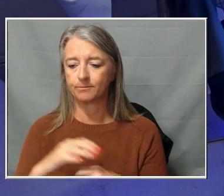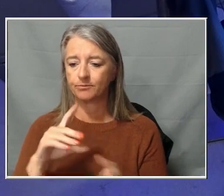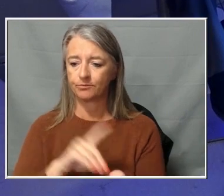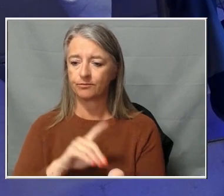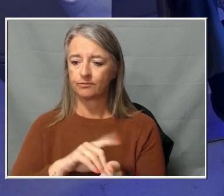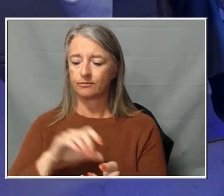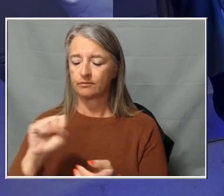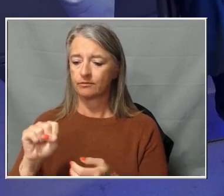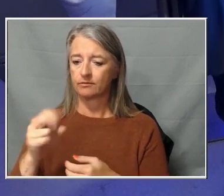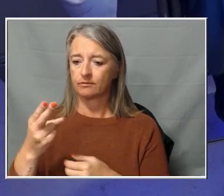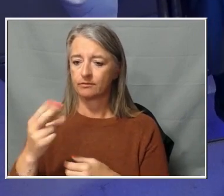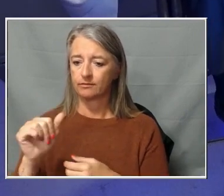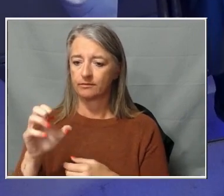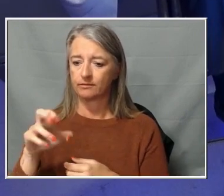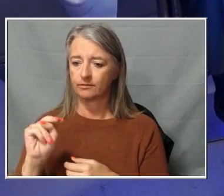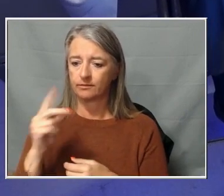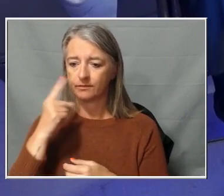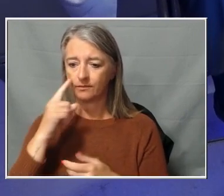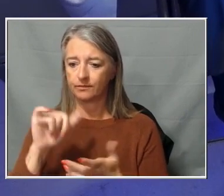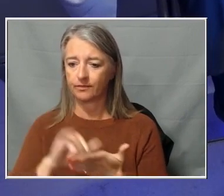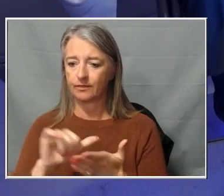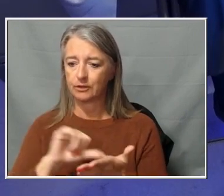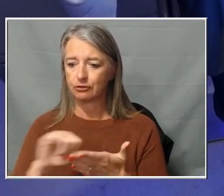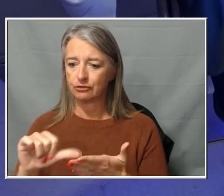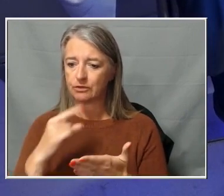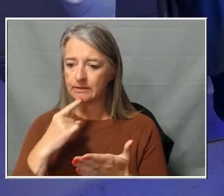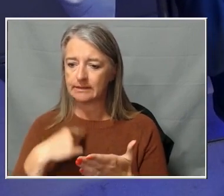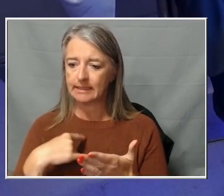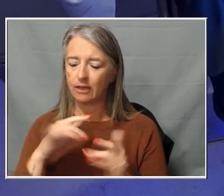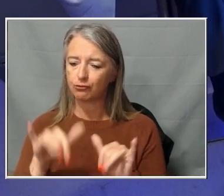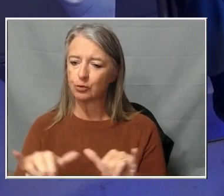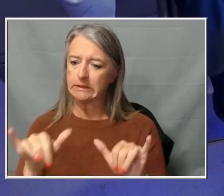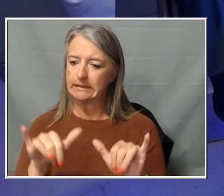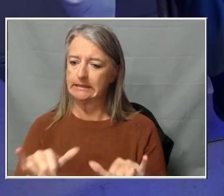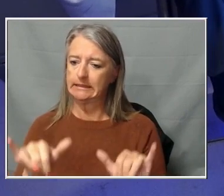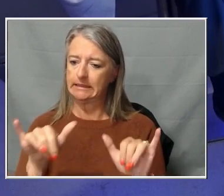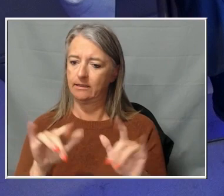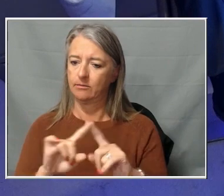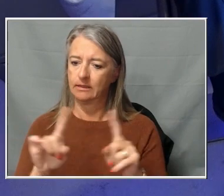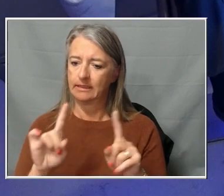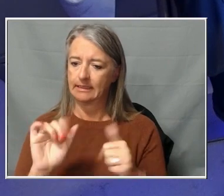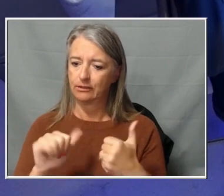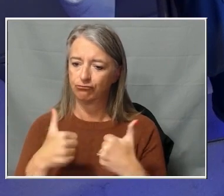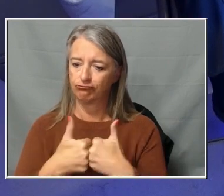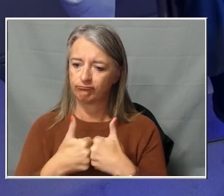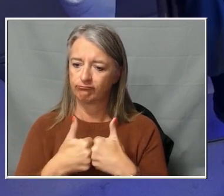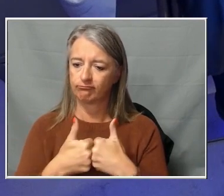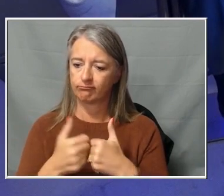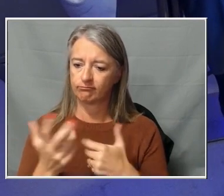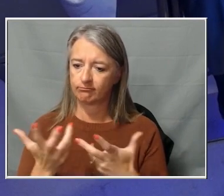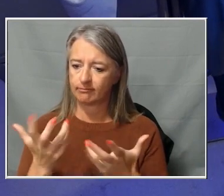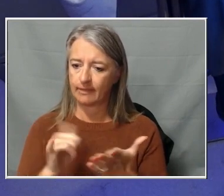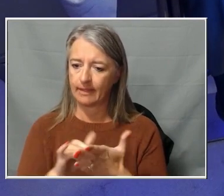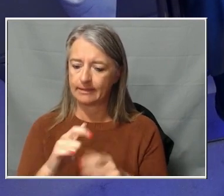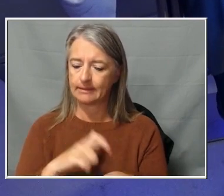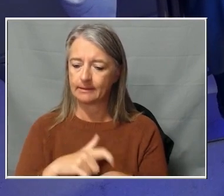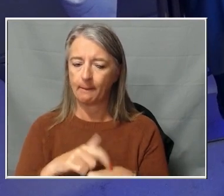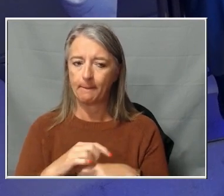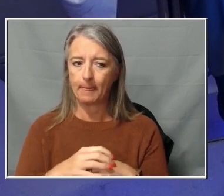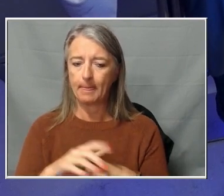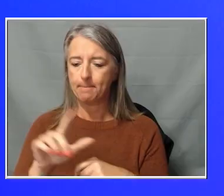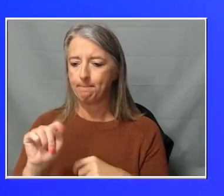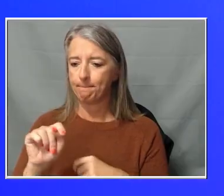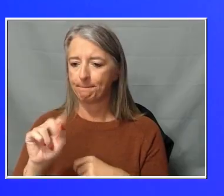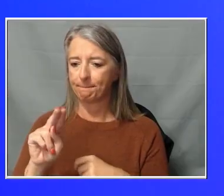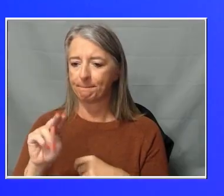for that surgery? It sounded pretty routine when you came out and talked to Andrew, but anything that while you were in there, that you came across? Yeah, I mean, so these tumors are